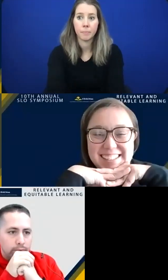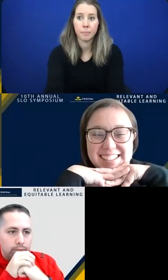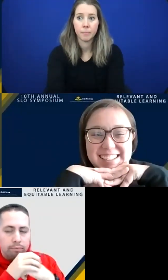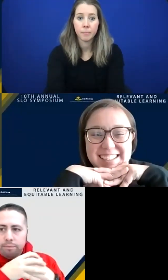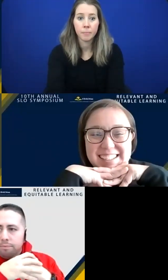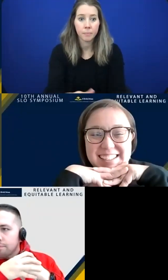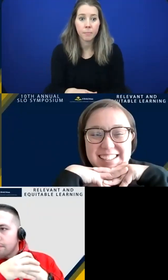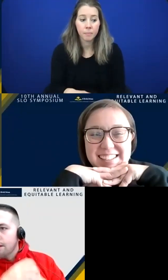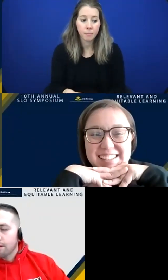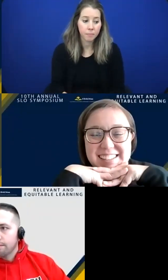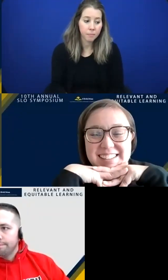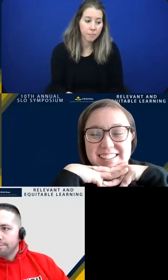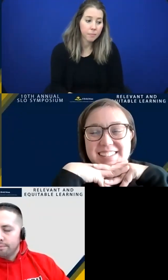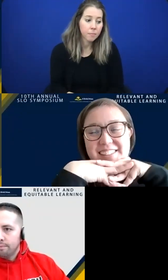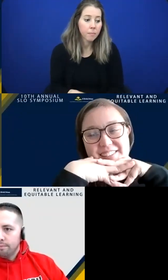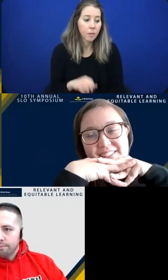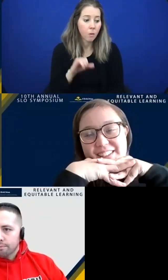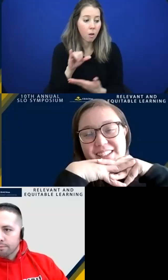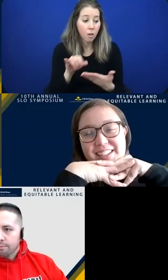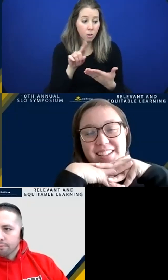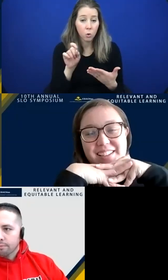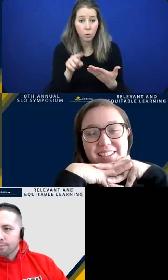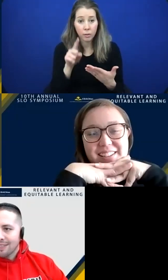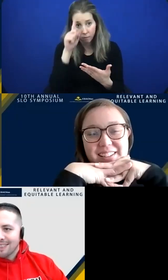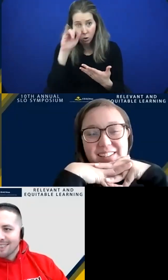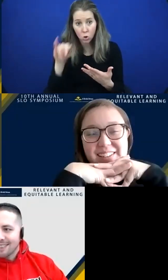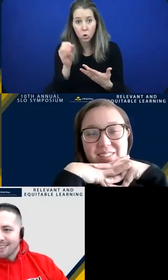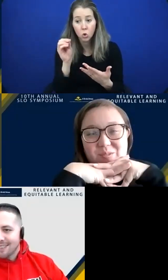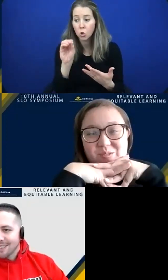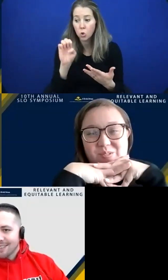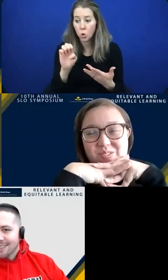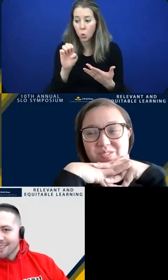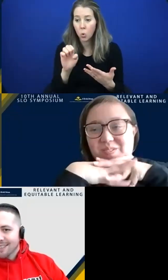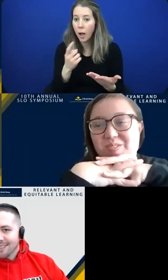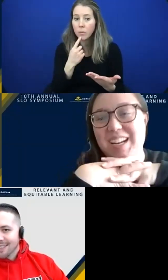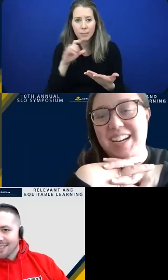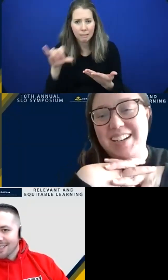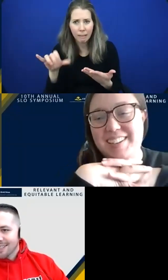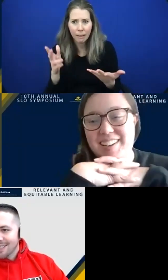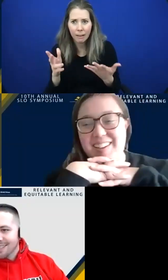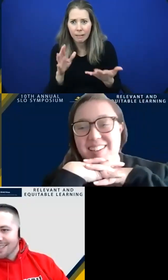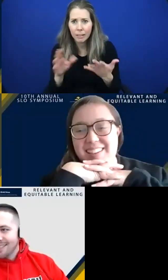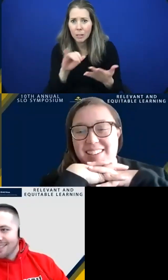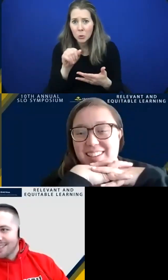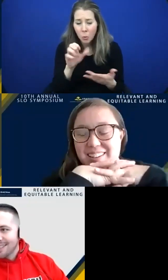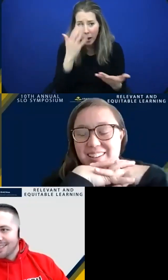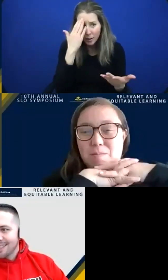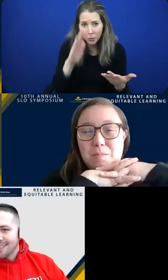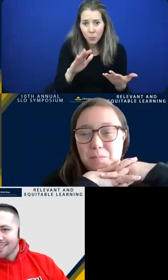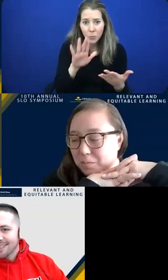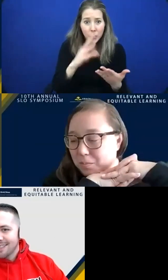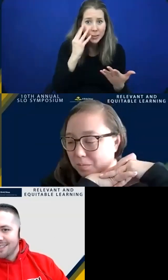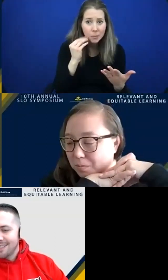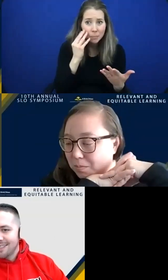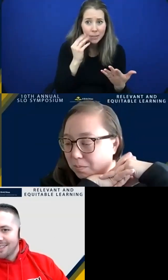This So question is definitely for Joe. He has quite a bit yeah, of I was gonna say that. So mostly, Joe, I don't know what, the experience